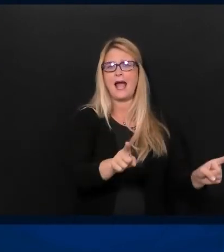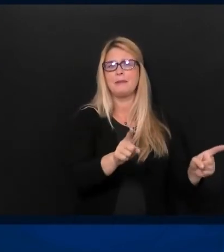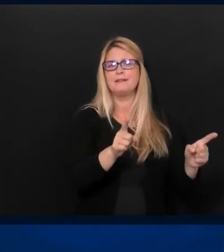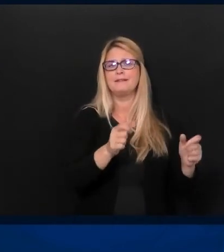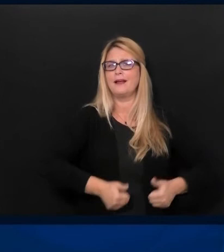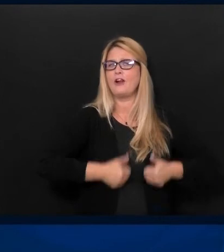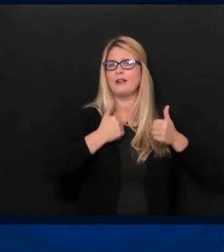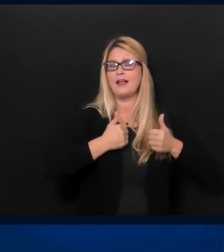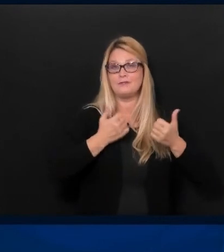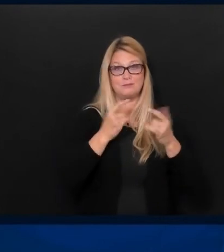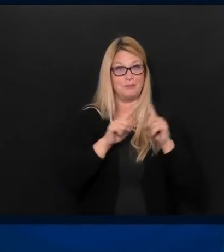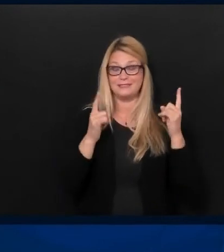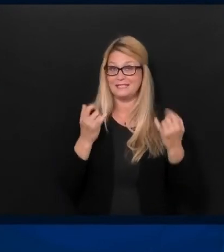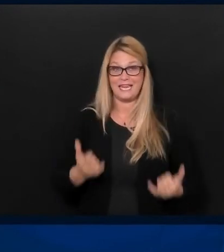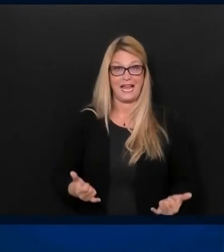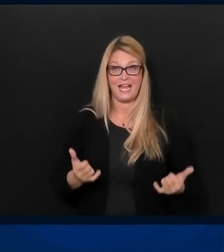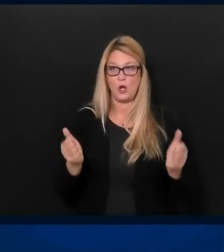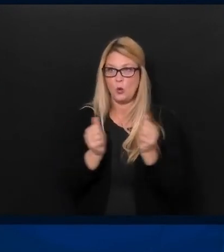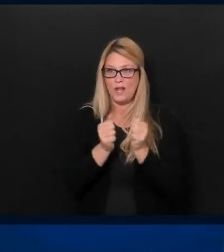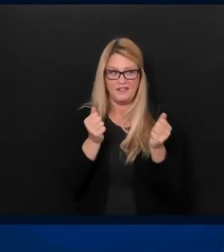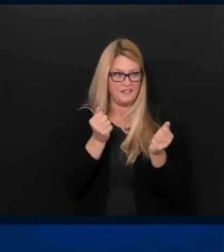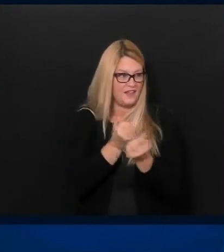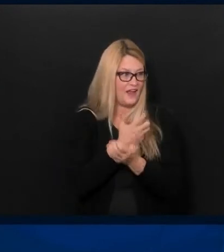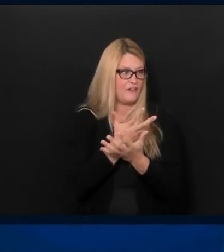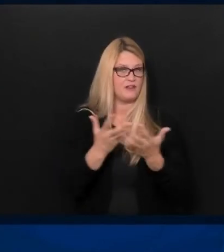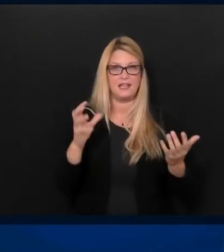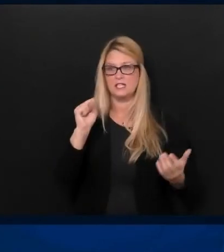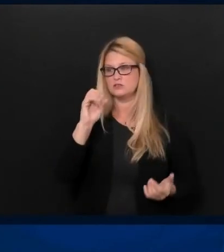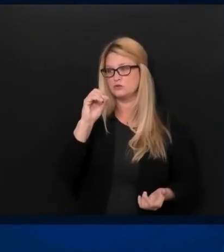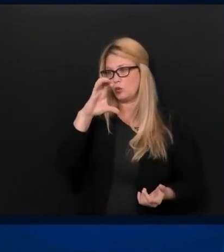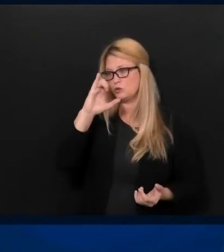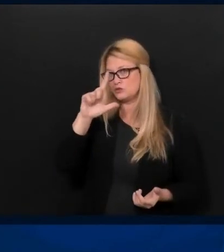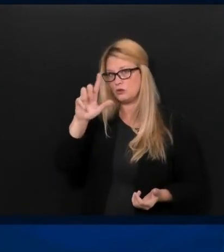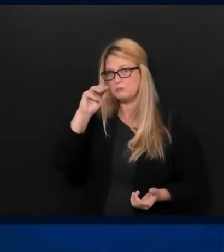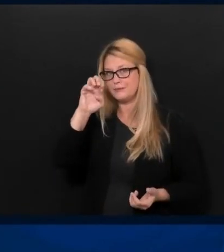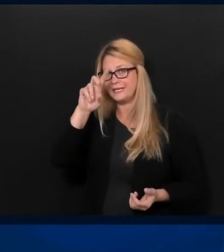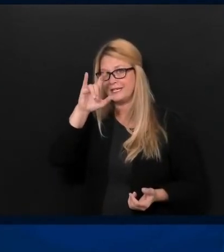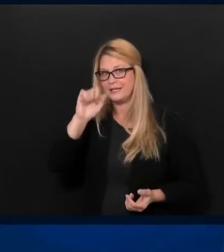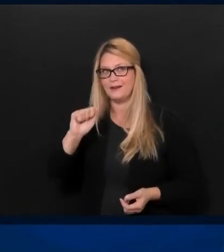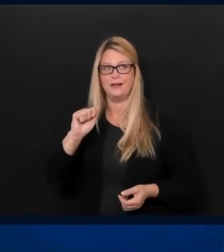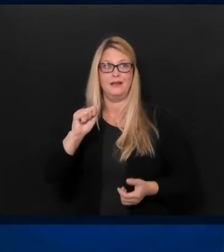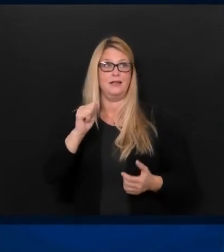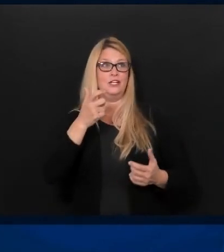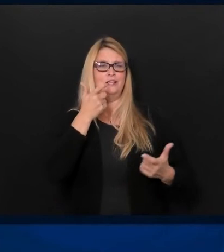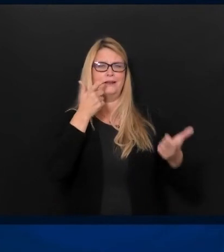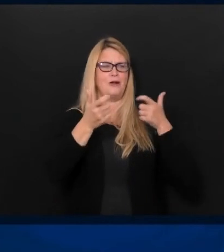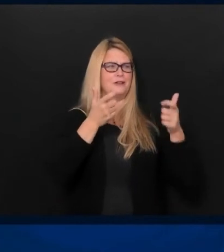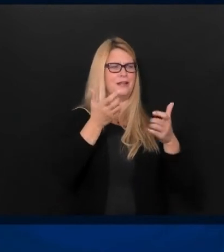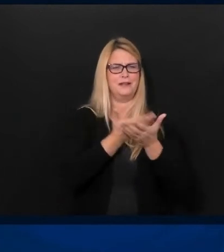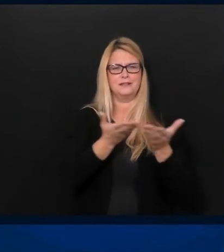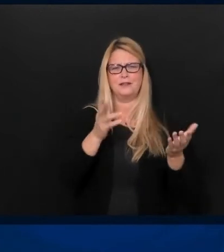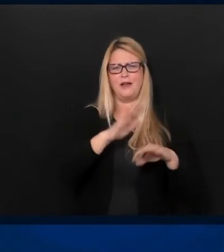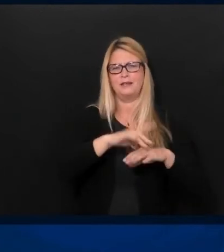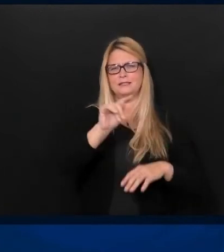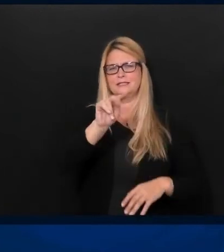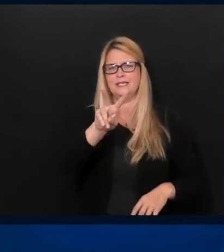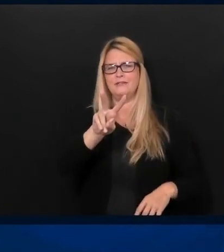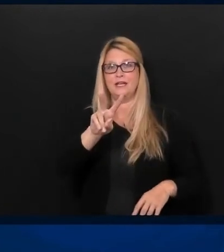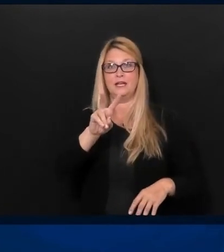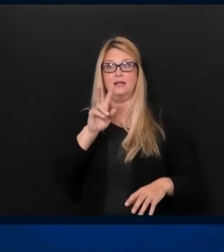But today, with all this social media and with all this craziness on TV that you can see and kids